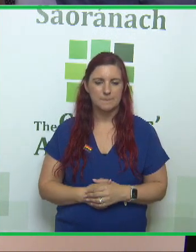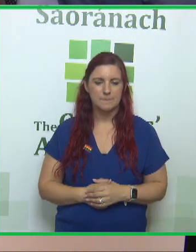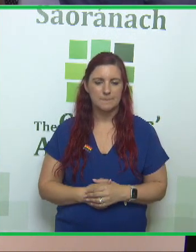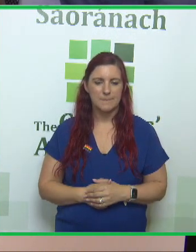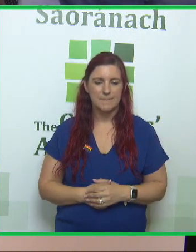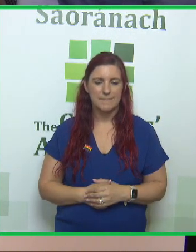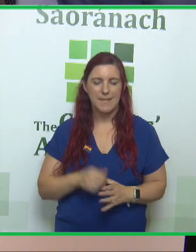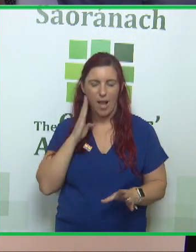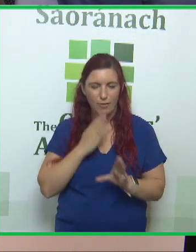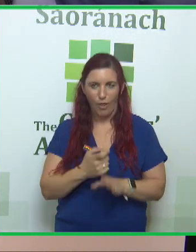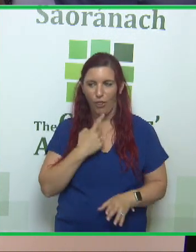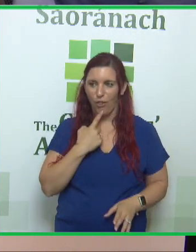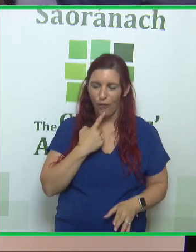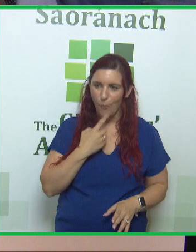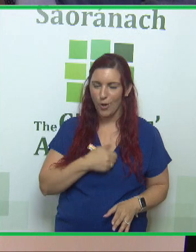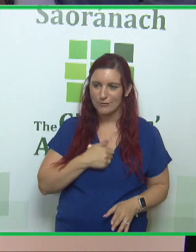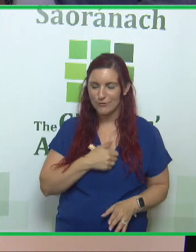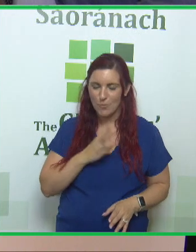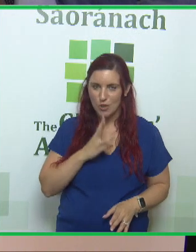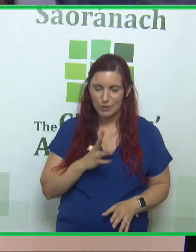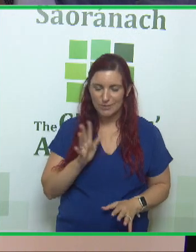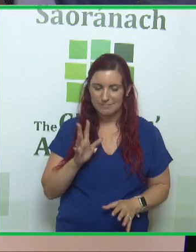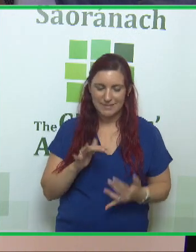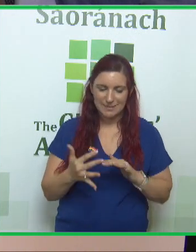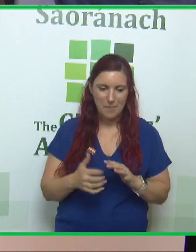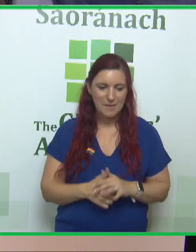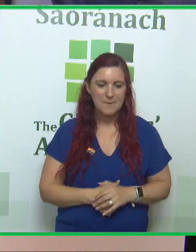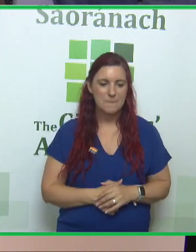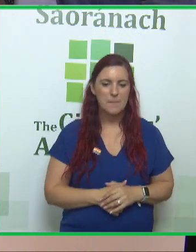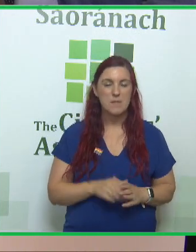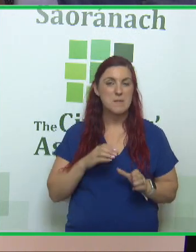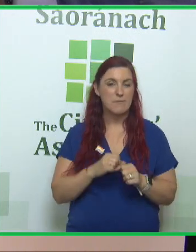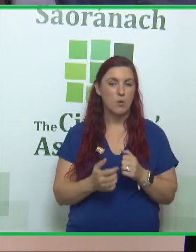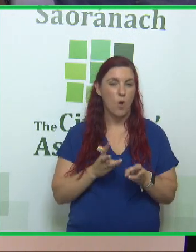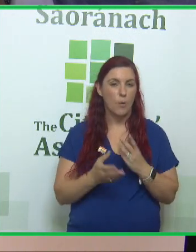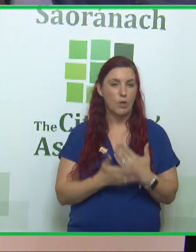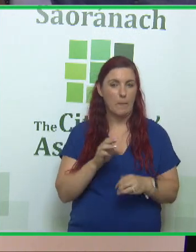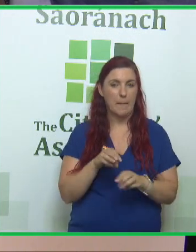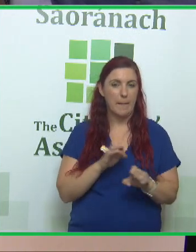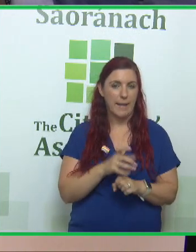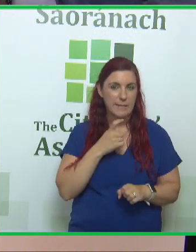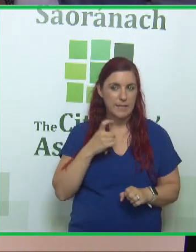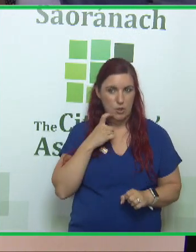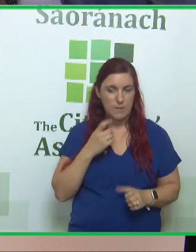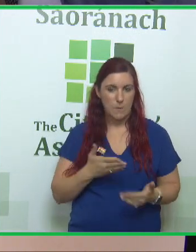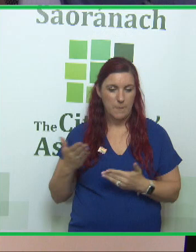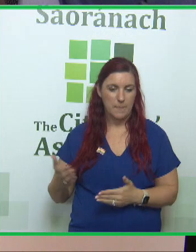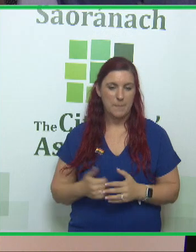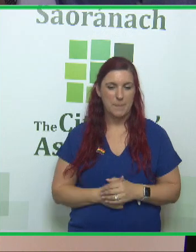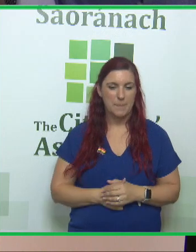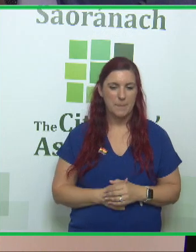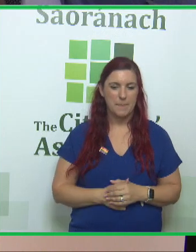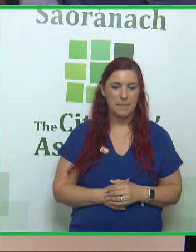psychiatrists, apologies. I always get them mixed up. But particularly working with young people in addictions. So, Gerry, over to yourself, and thanks for your time